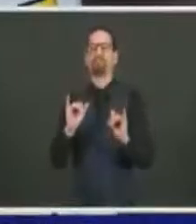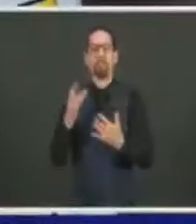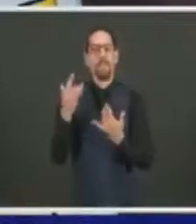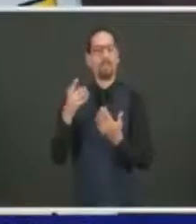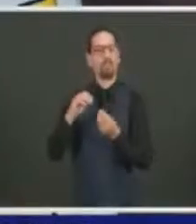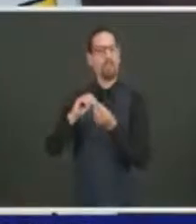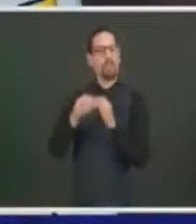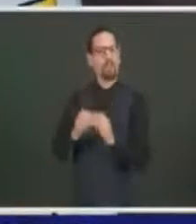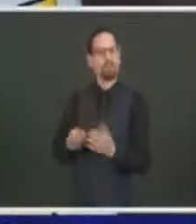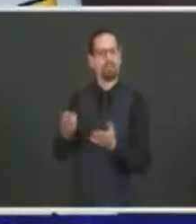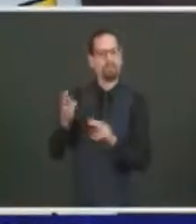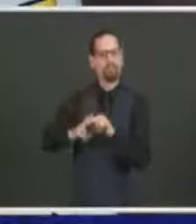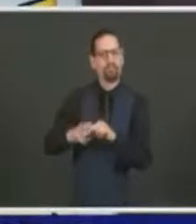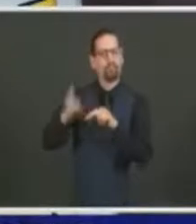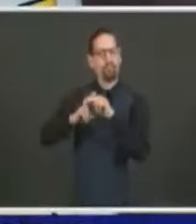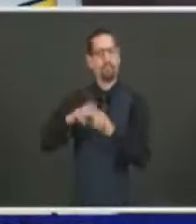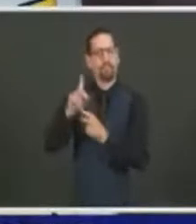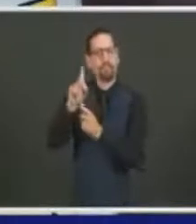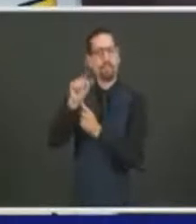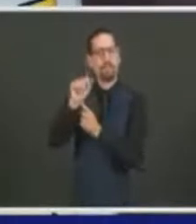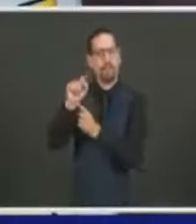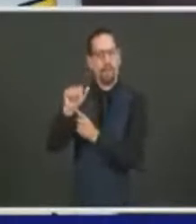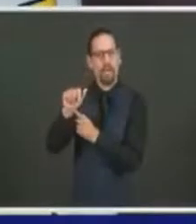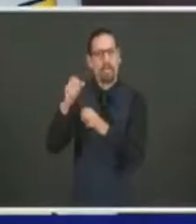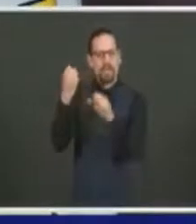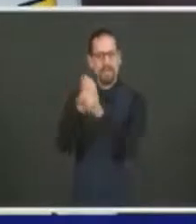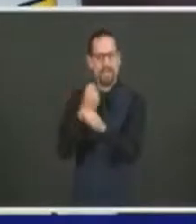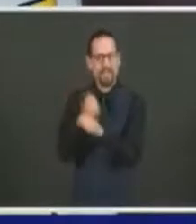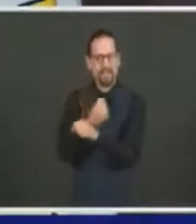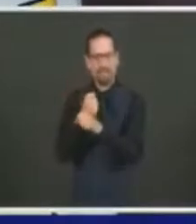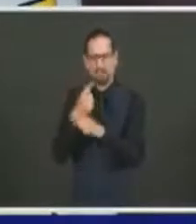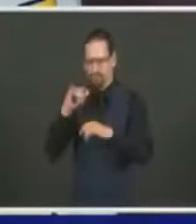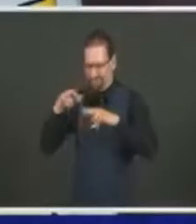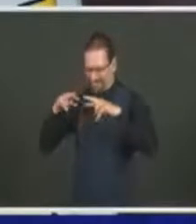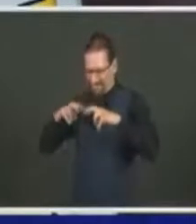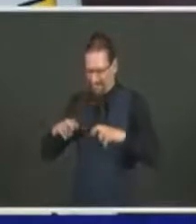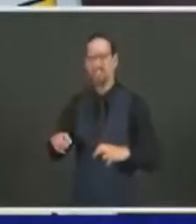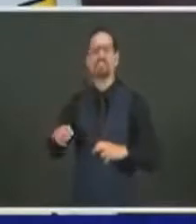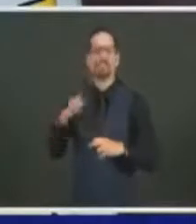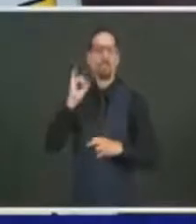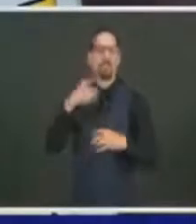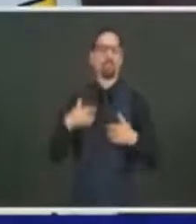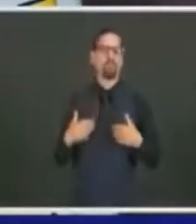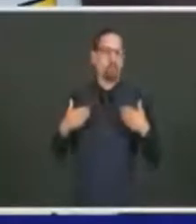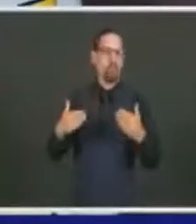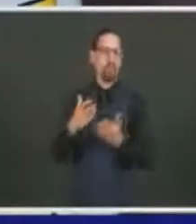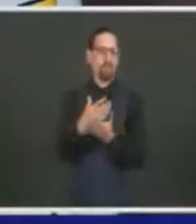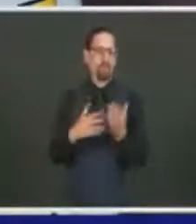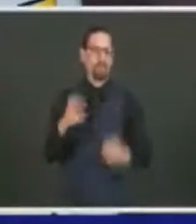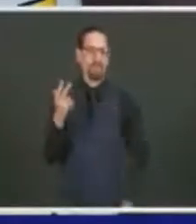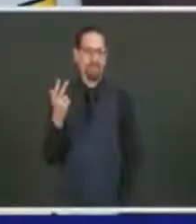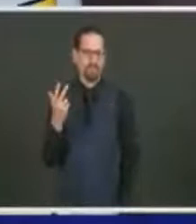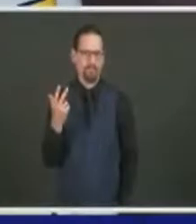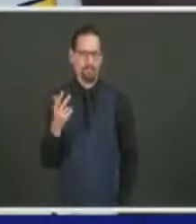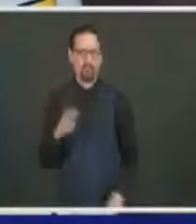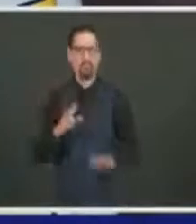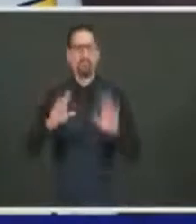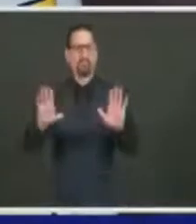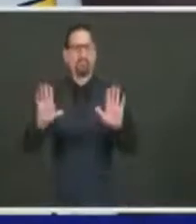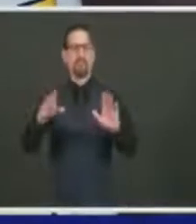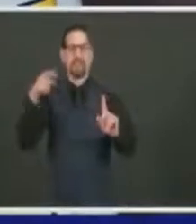2 before we moved into phase 3. I want to make a special note about bars, which I've already mentioned a few